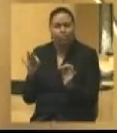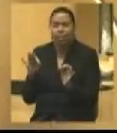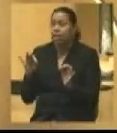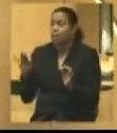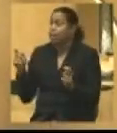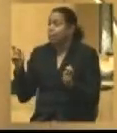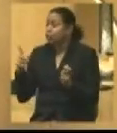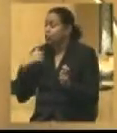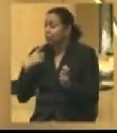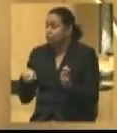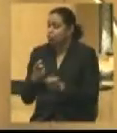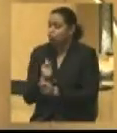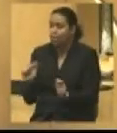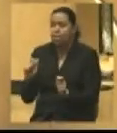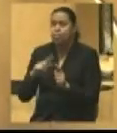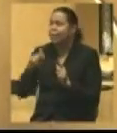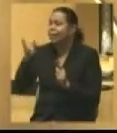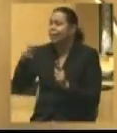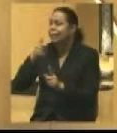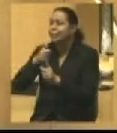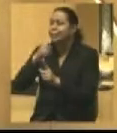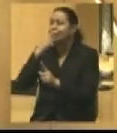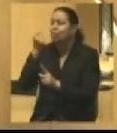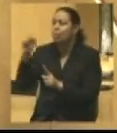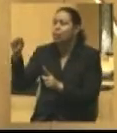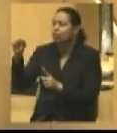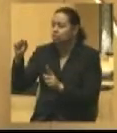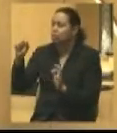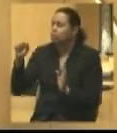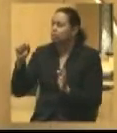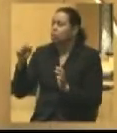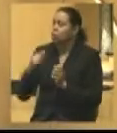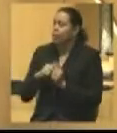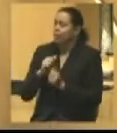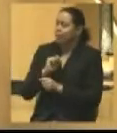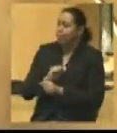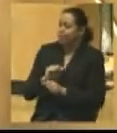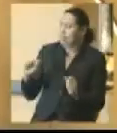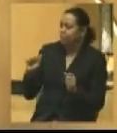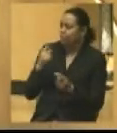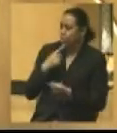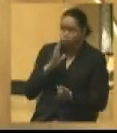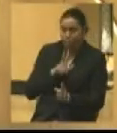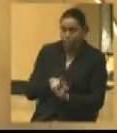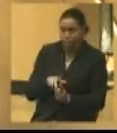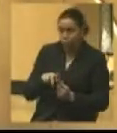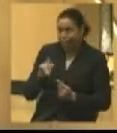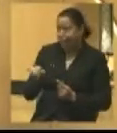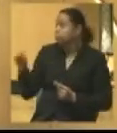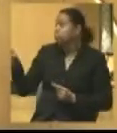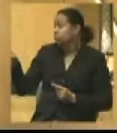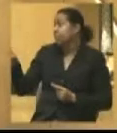free. Yes. Kentucky was not in rebellion. Kentucky was and exempted. would the Emancipation Proclamation have applied? It